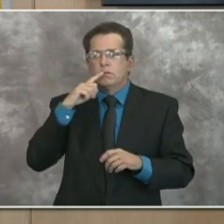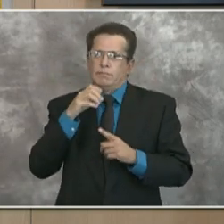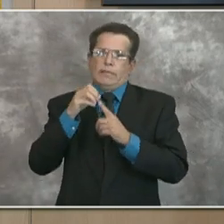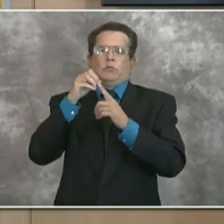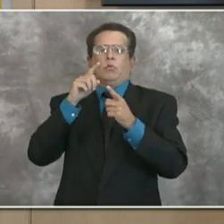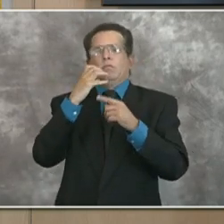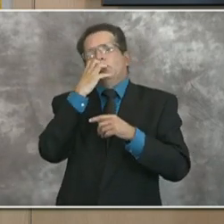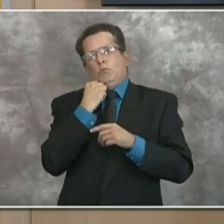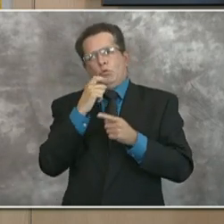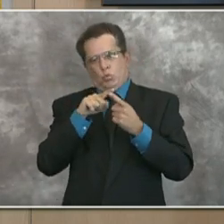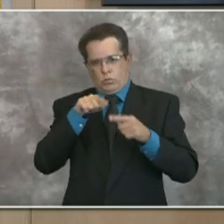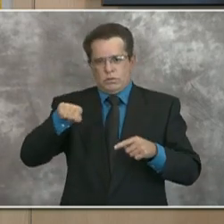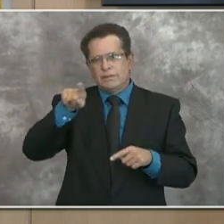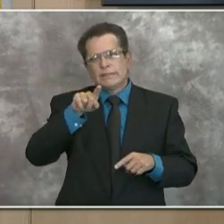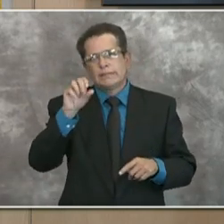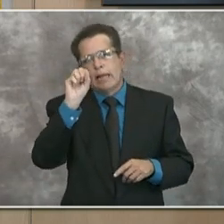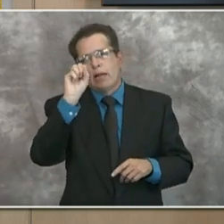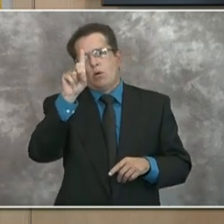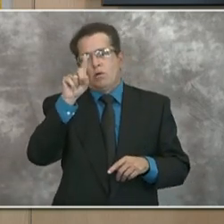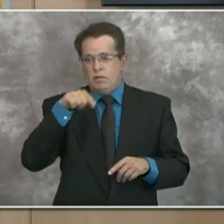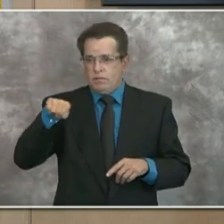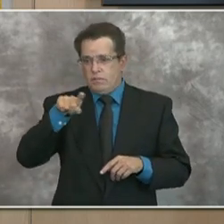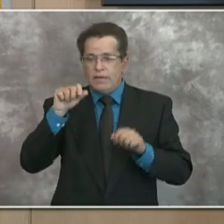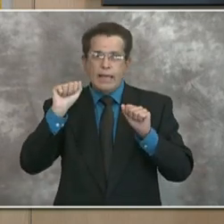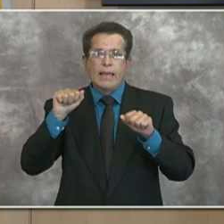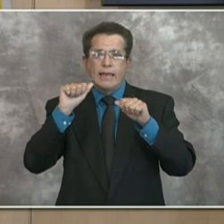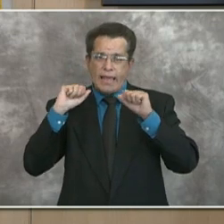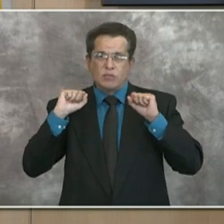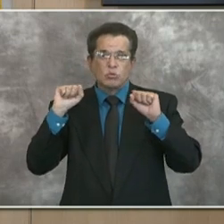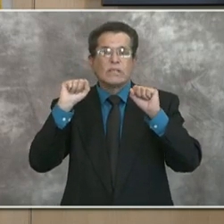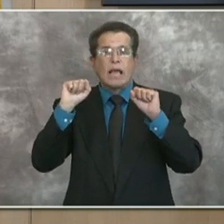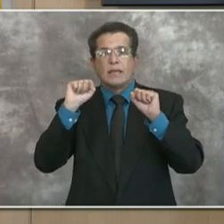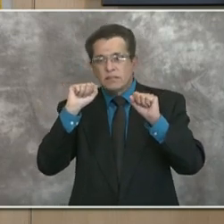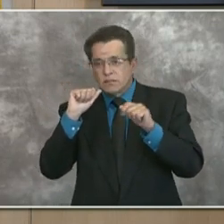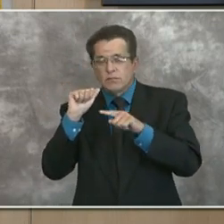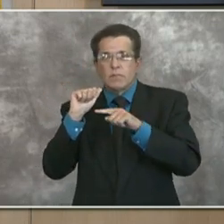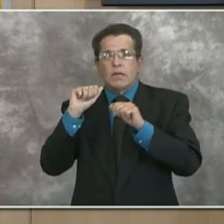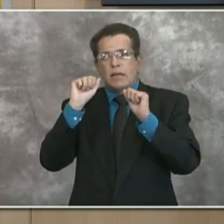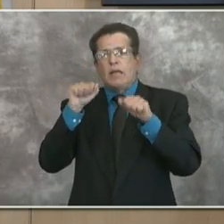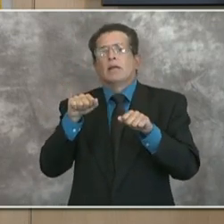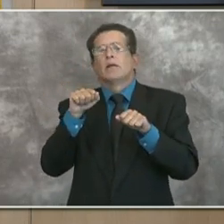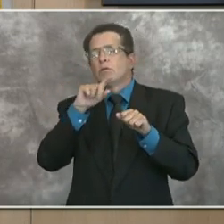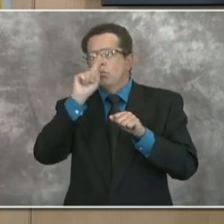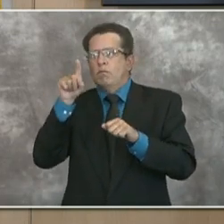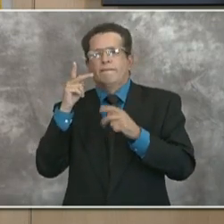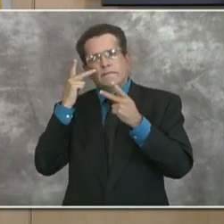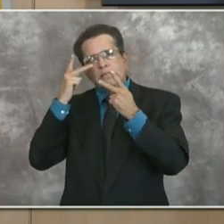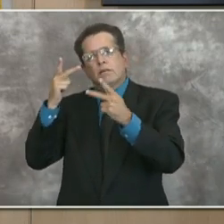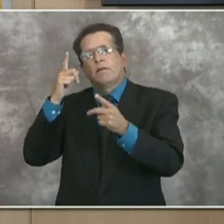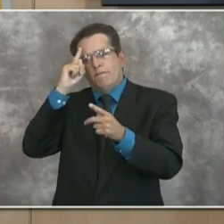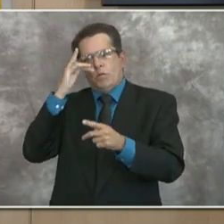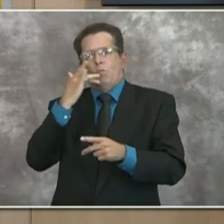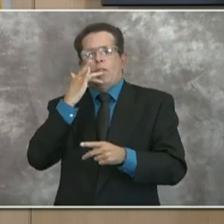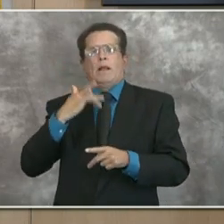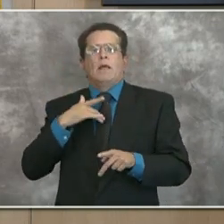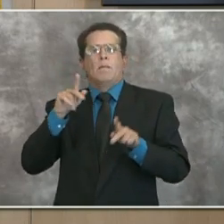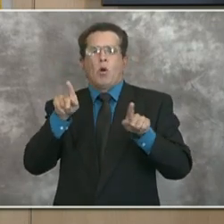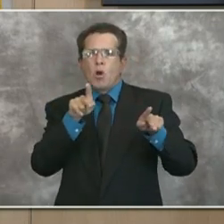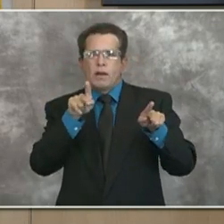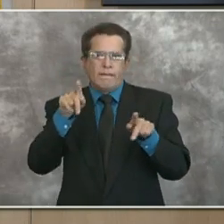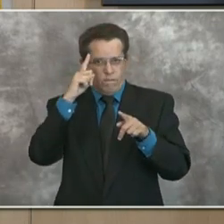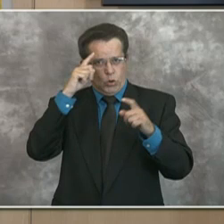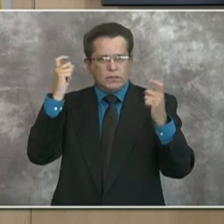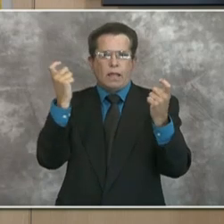Diegans. They are a place for exercise and contemplation, a place we visit for birthday parties,